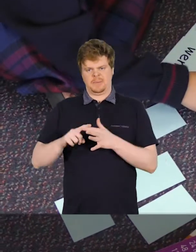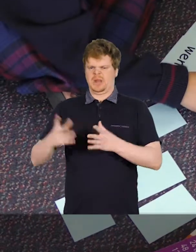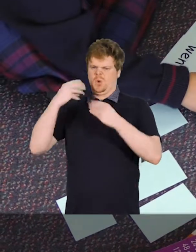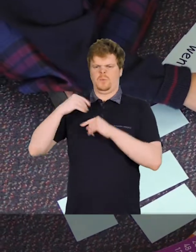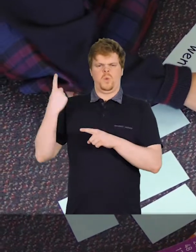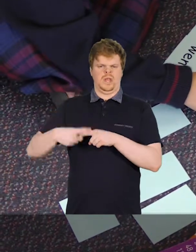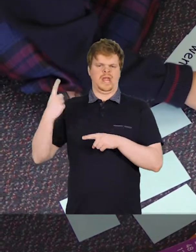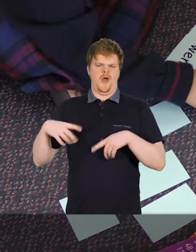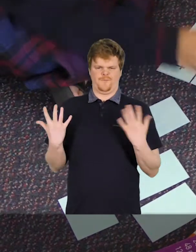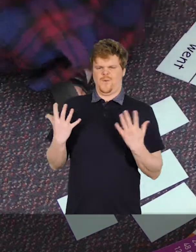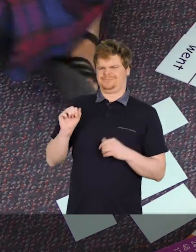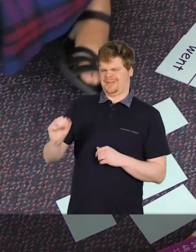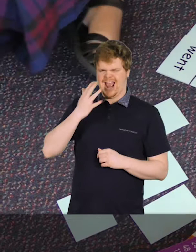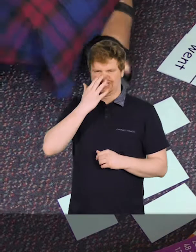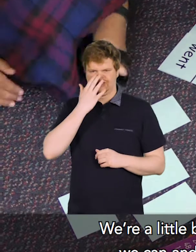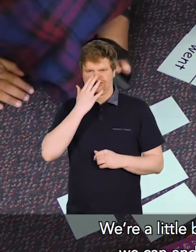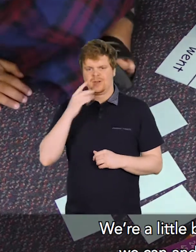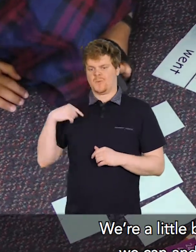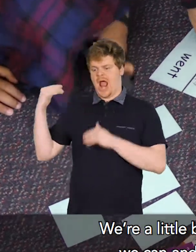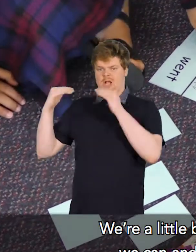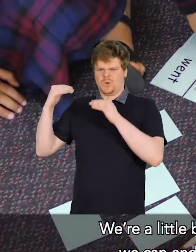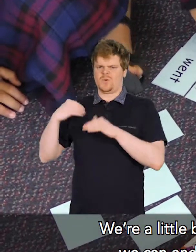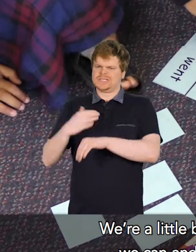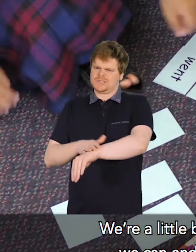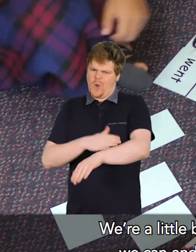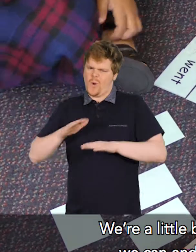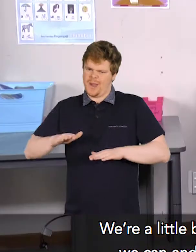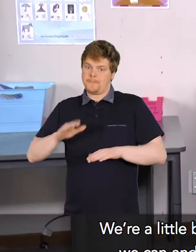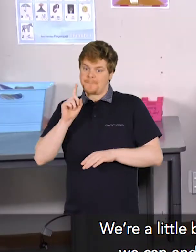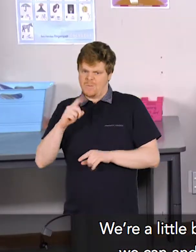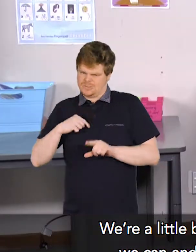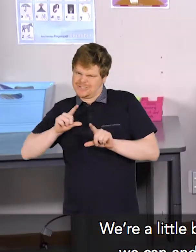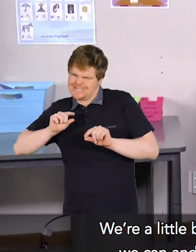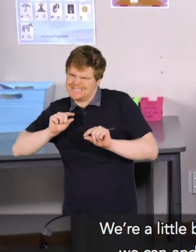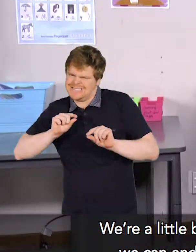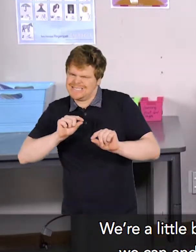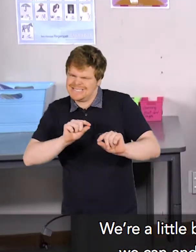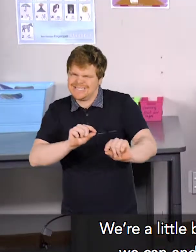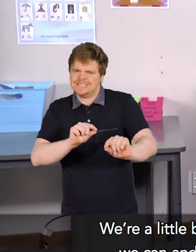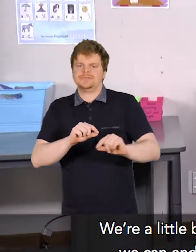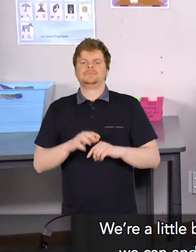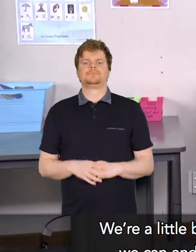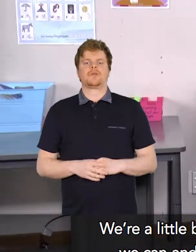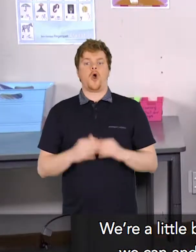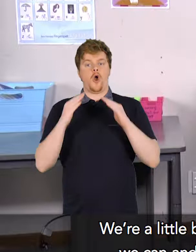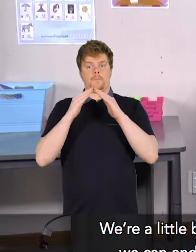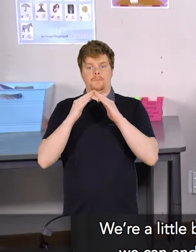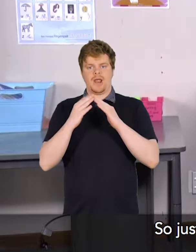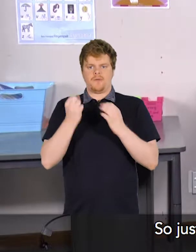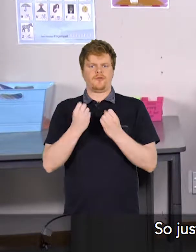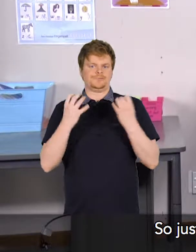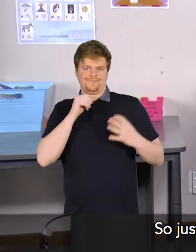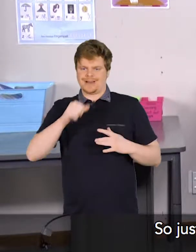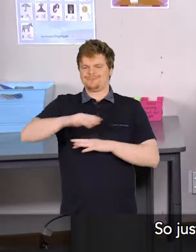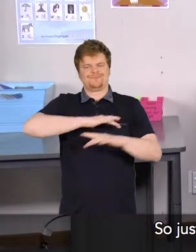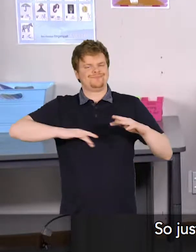of course, has picked it up very quickly at her age. We're a little bit older, a bit slower, but we're doing what we can, and we're having a lot of fun around the house.